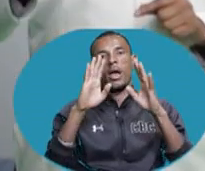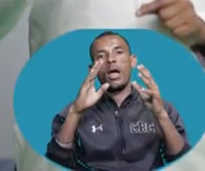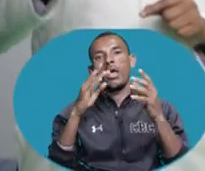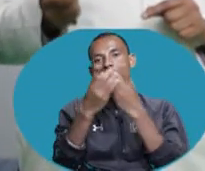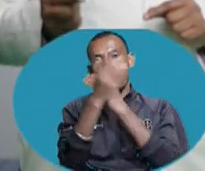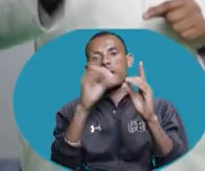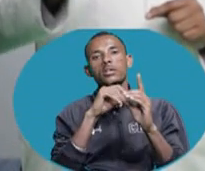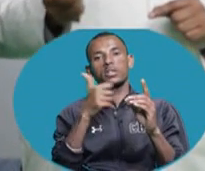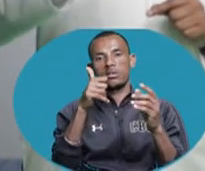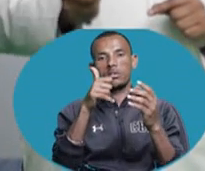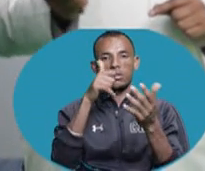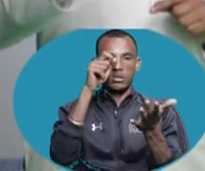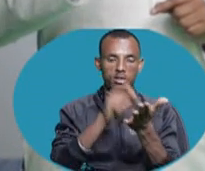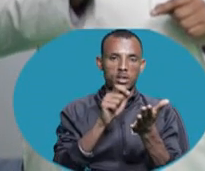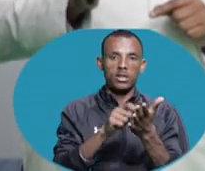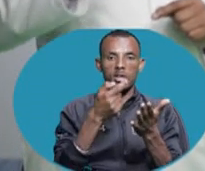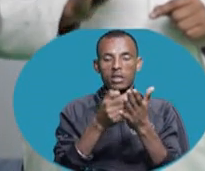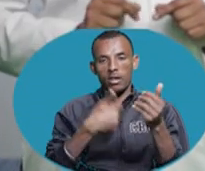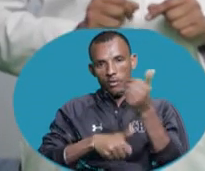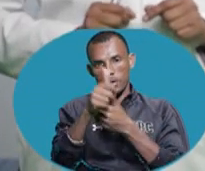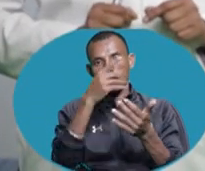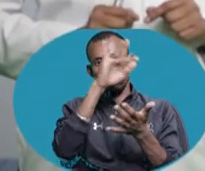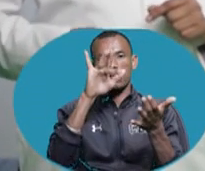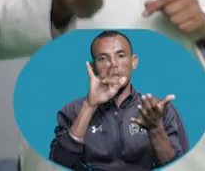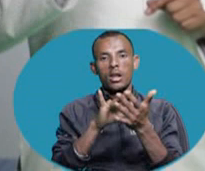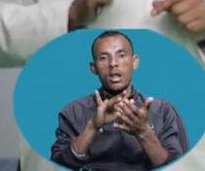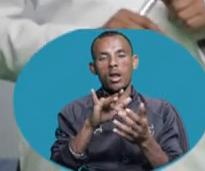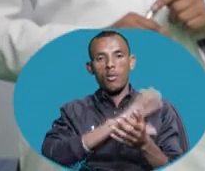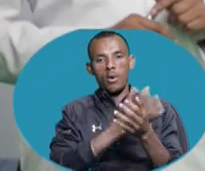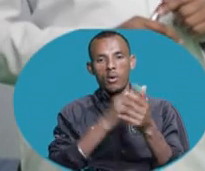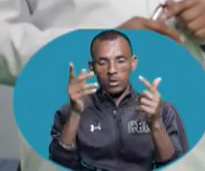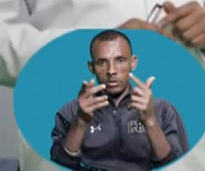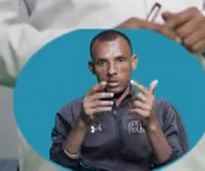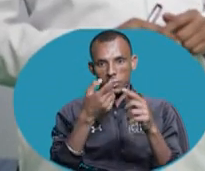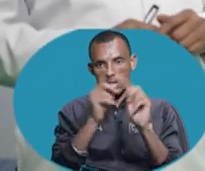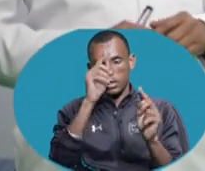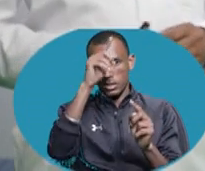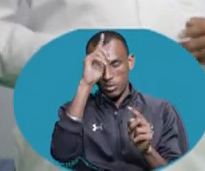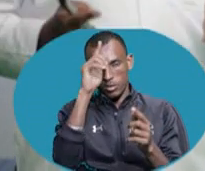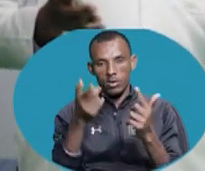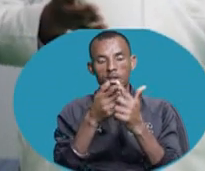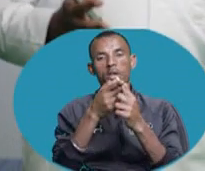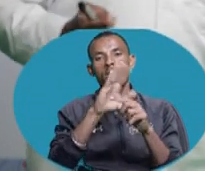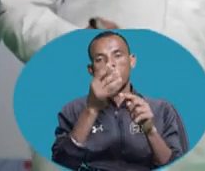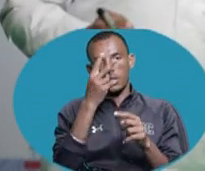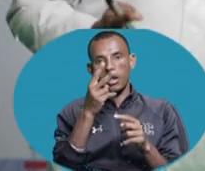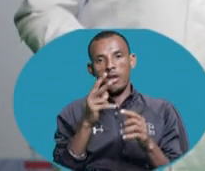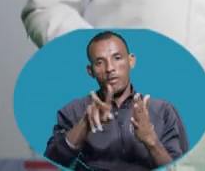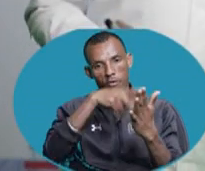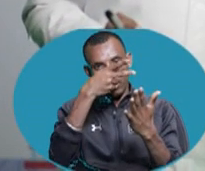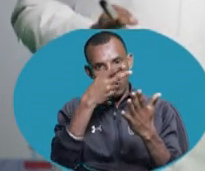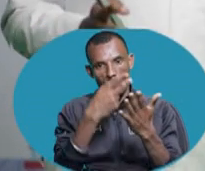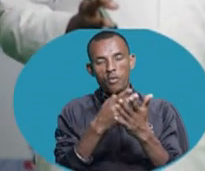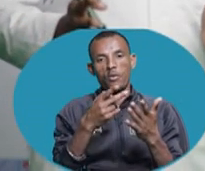It affected the central power, especially Germany. Second fundamental cause for the war, the failure of League of